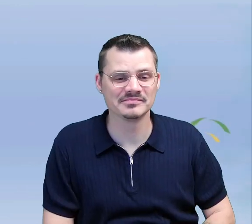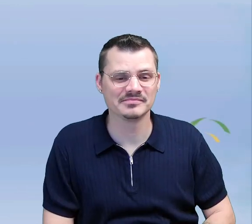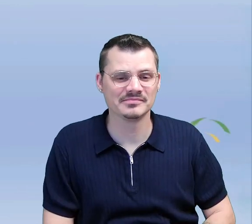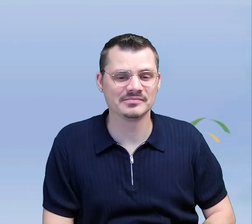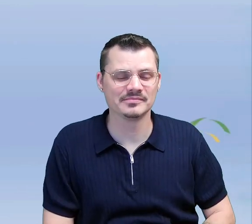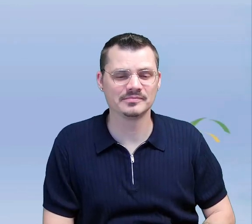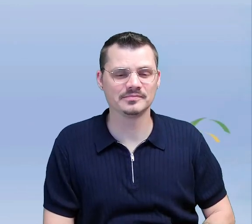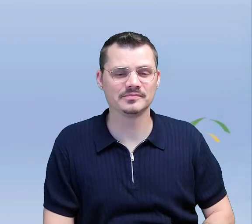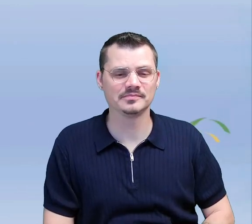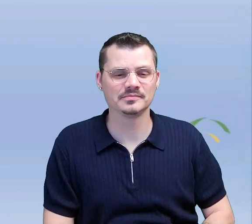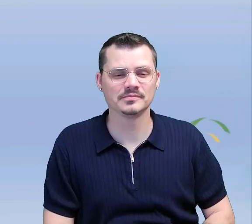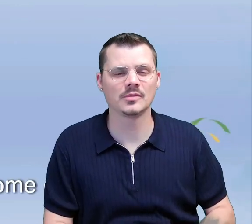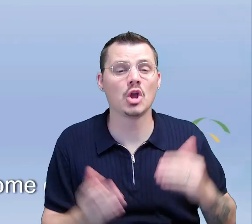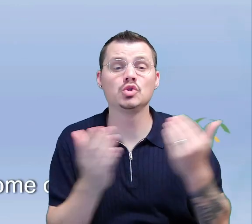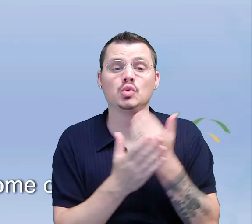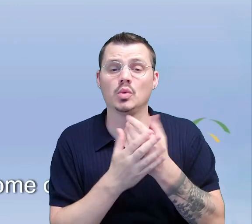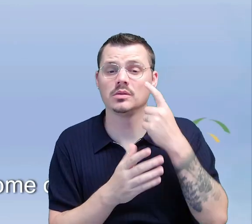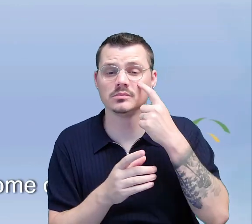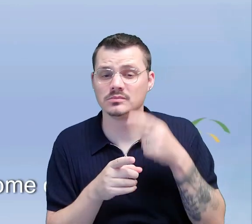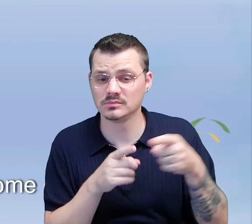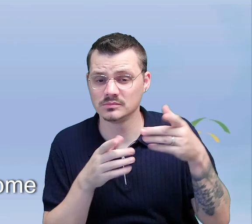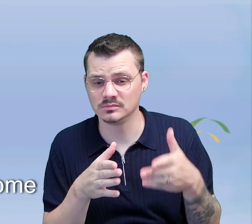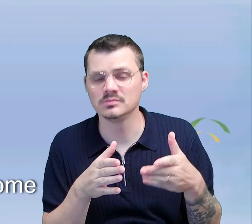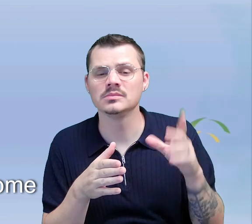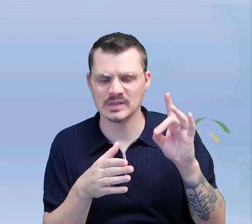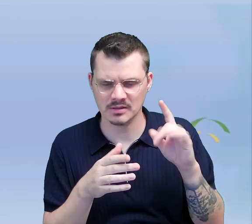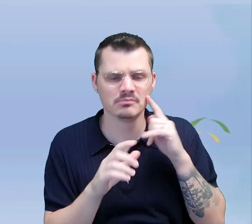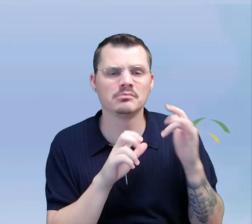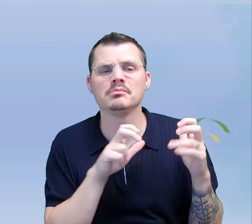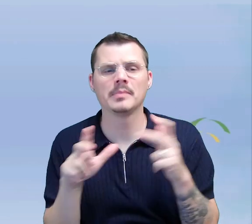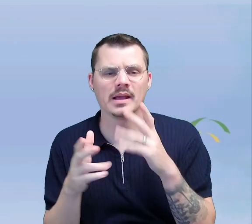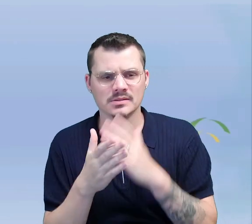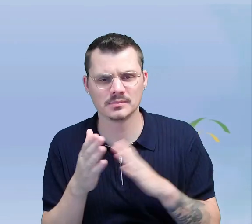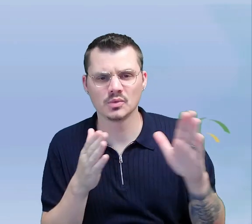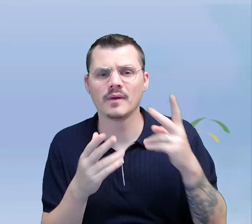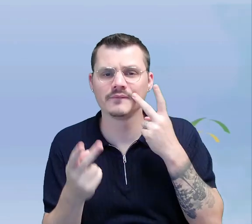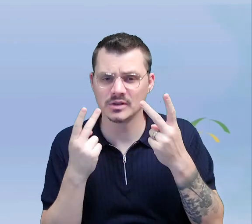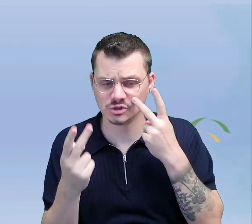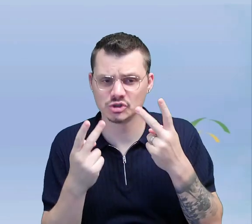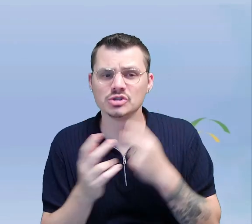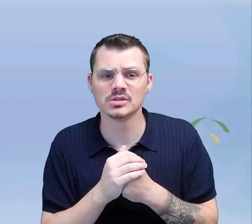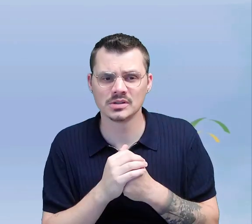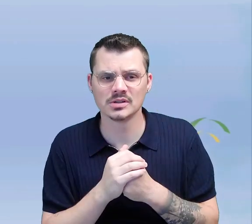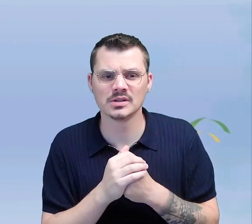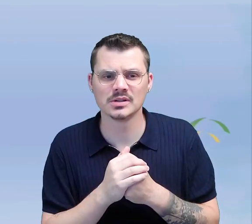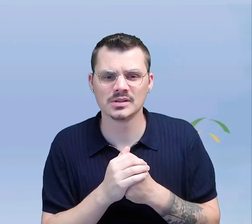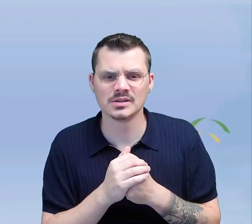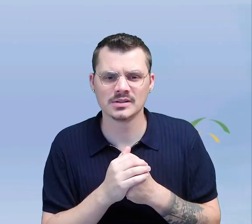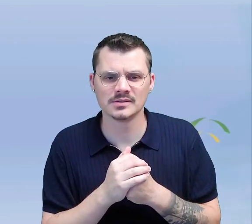The new ophthalmologist did restore some of her vision, and